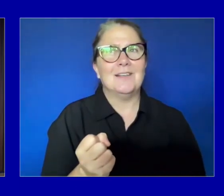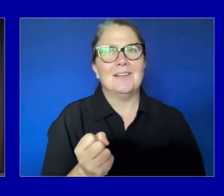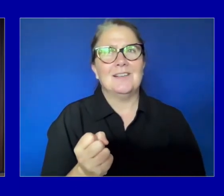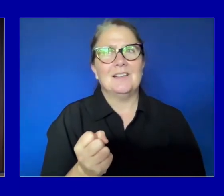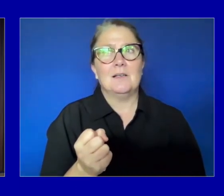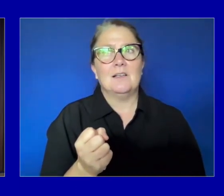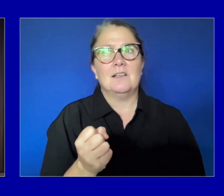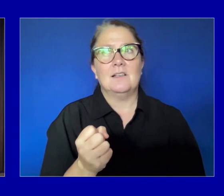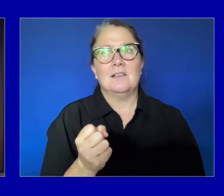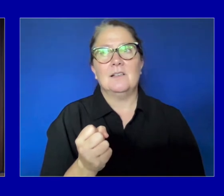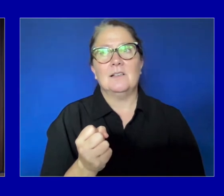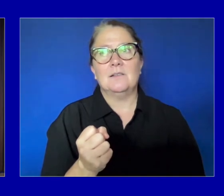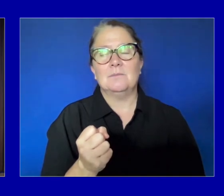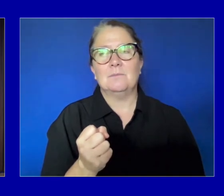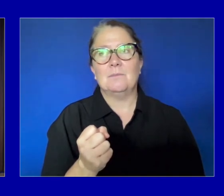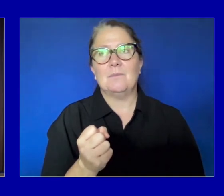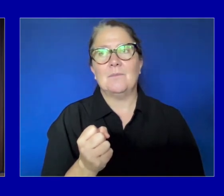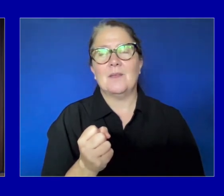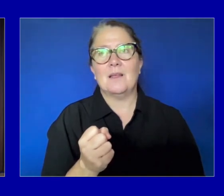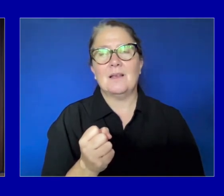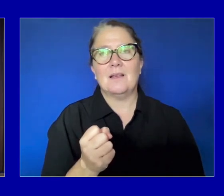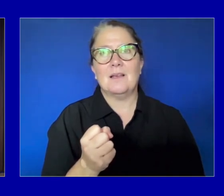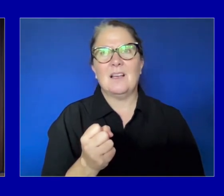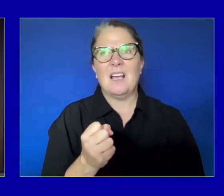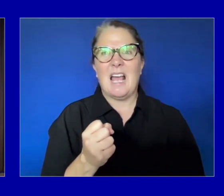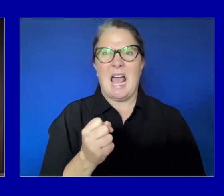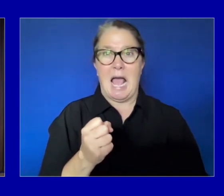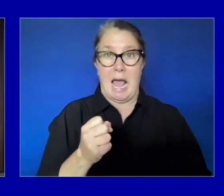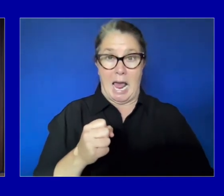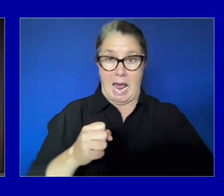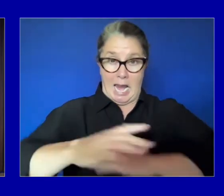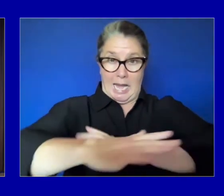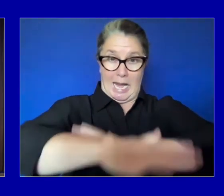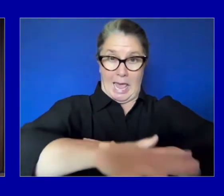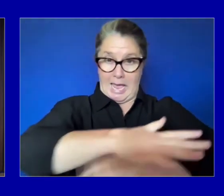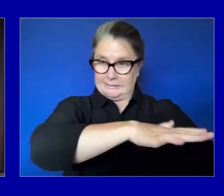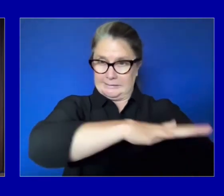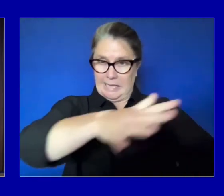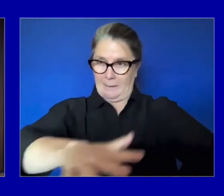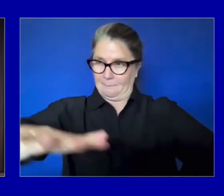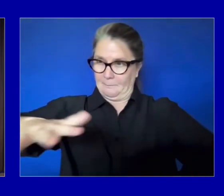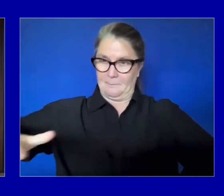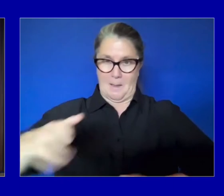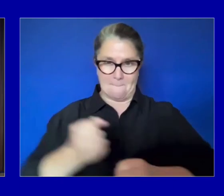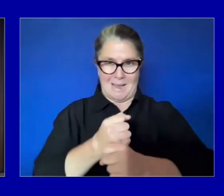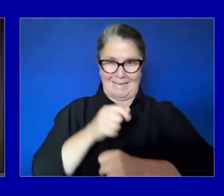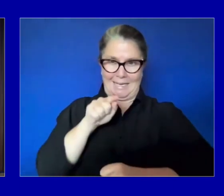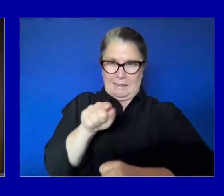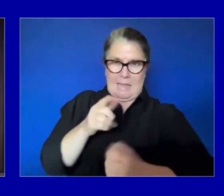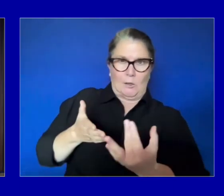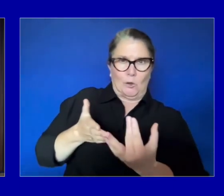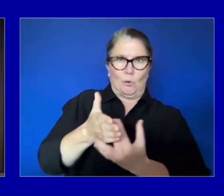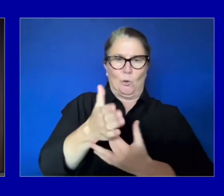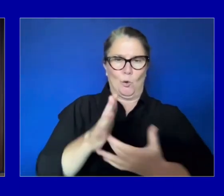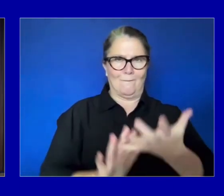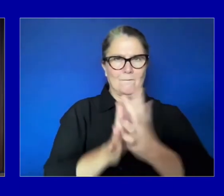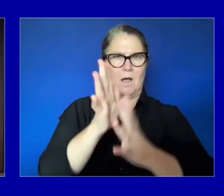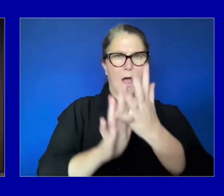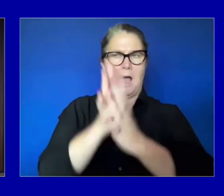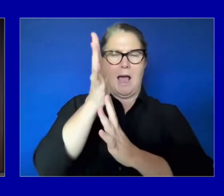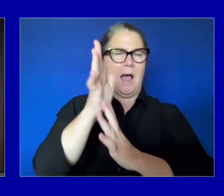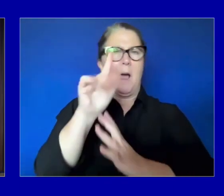about the construction of a landscape through fire, but I don't think we've really discussed about how our old people did that and